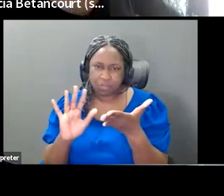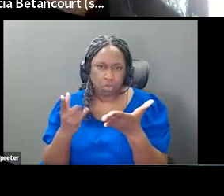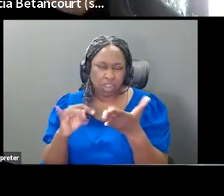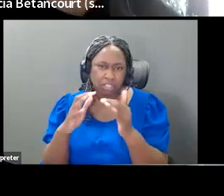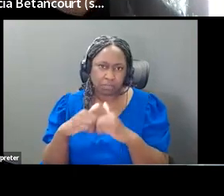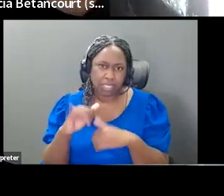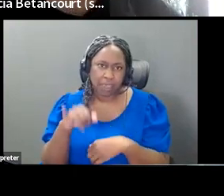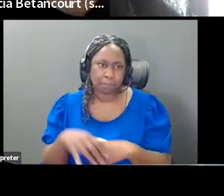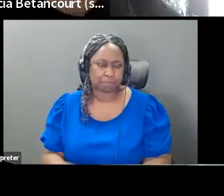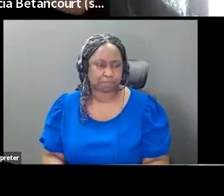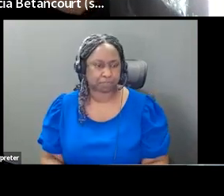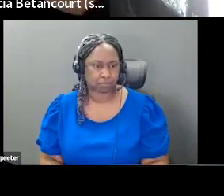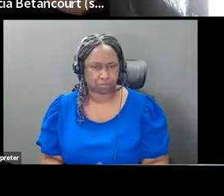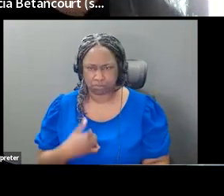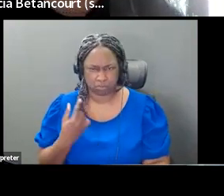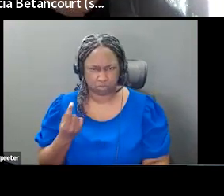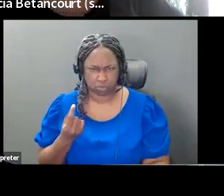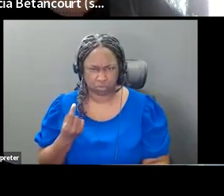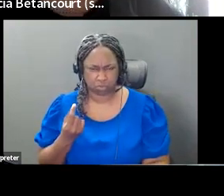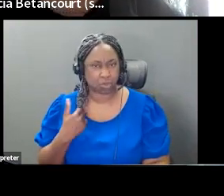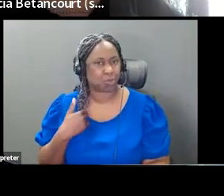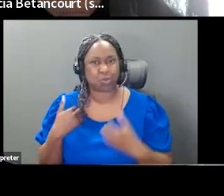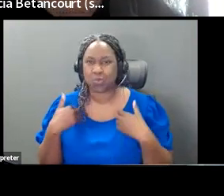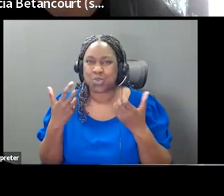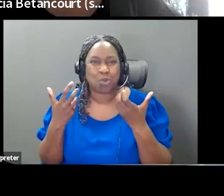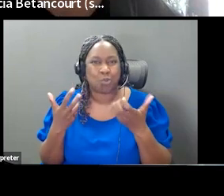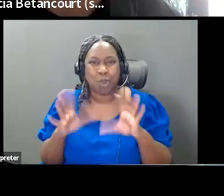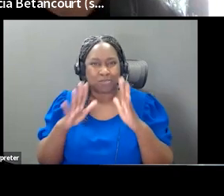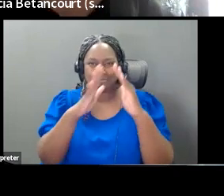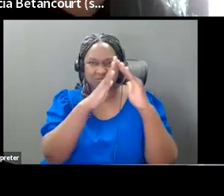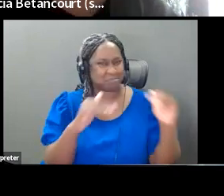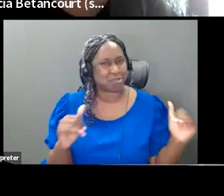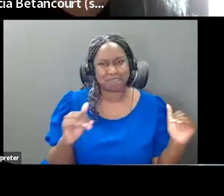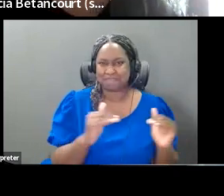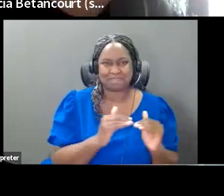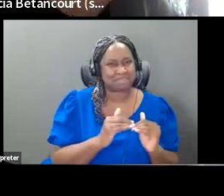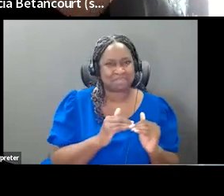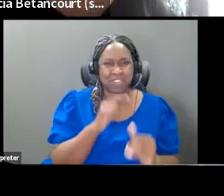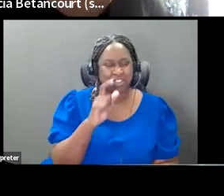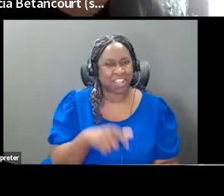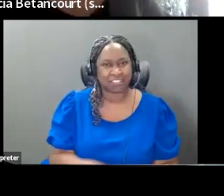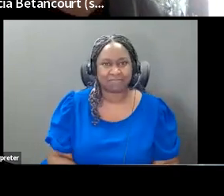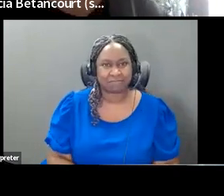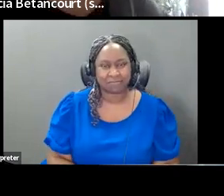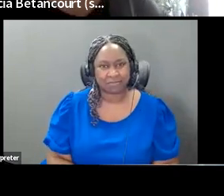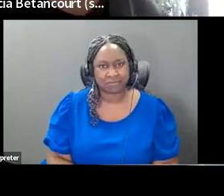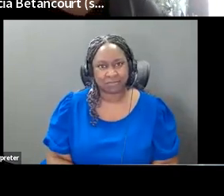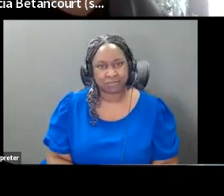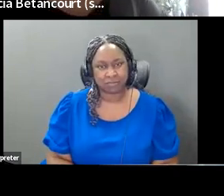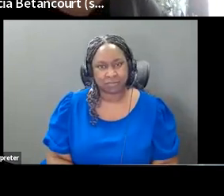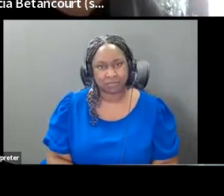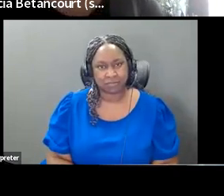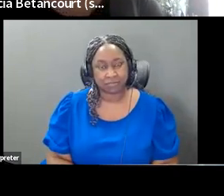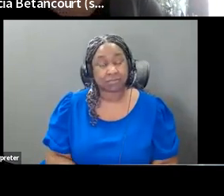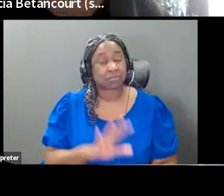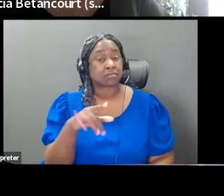So what are we trying to do? We basically don't want there to be a pyramid. There shouldn't be one. Because the example